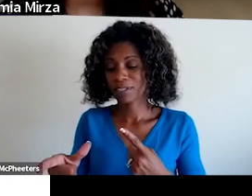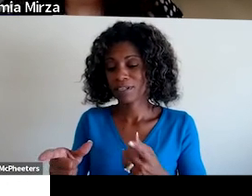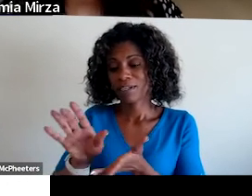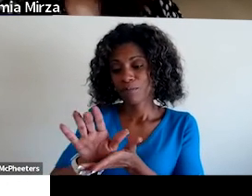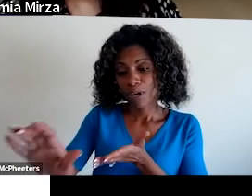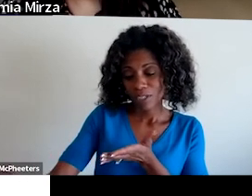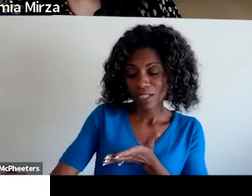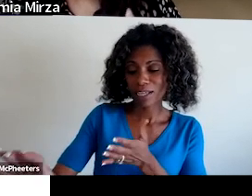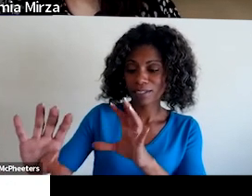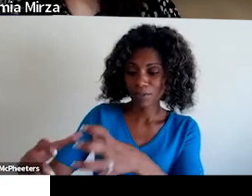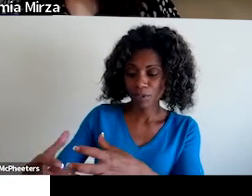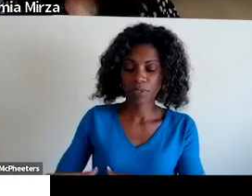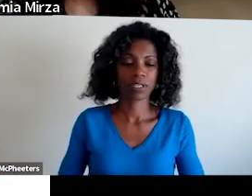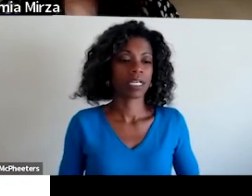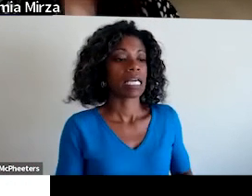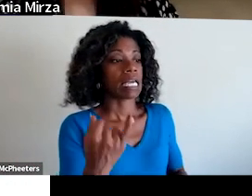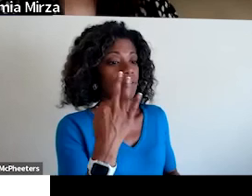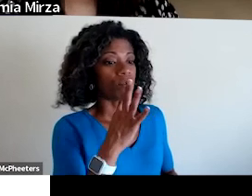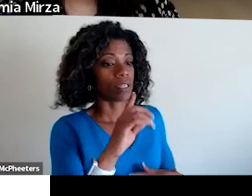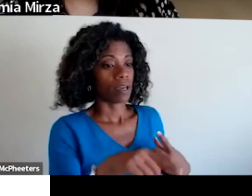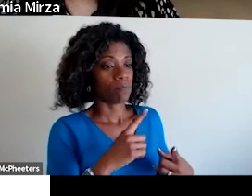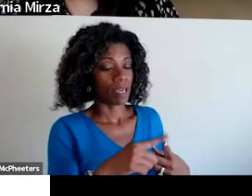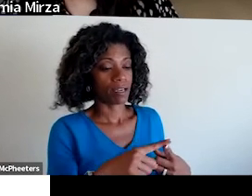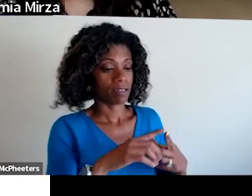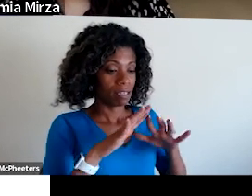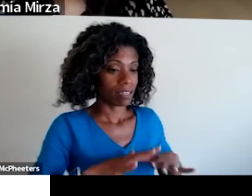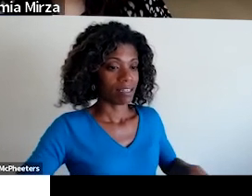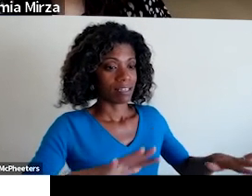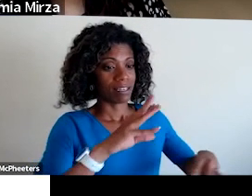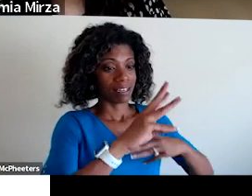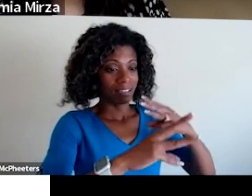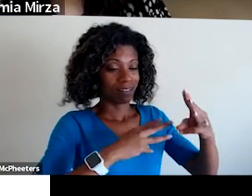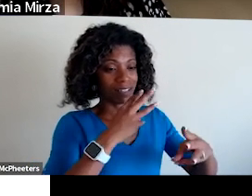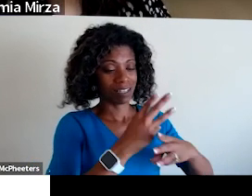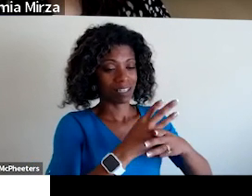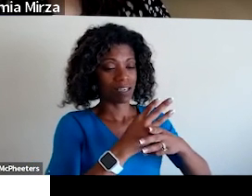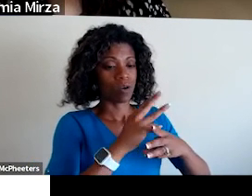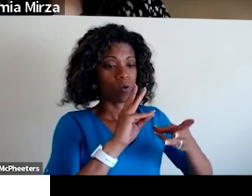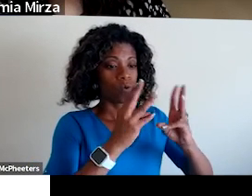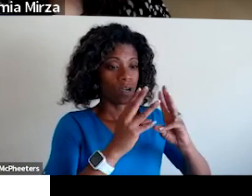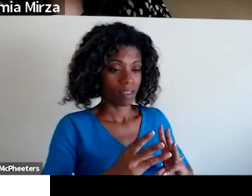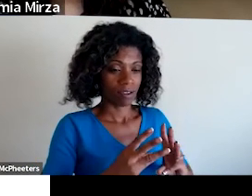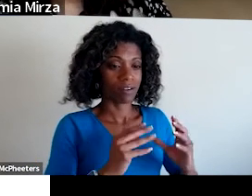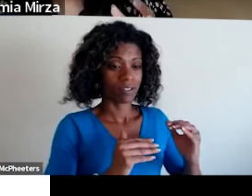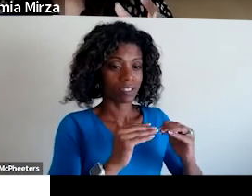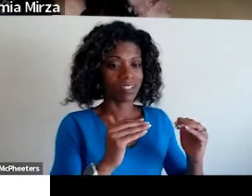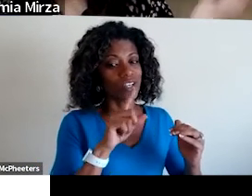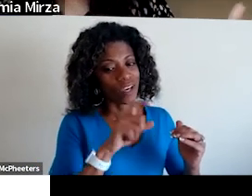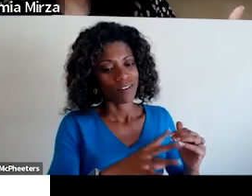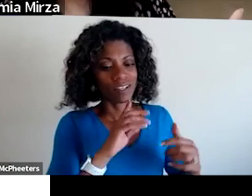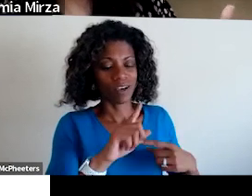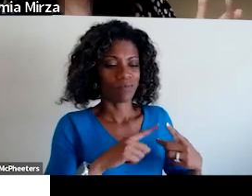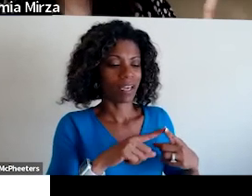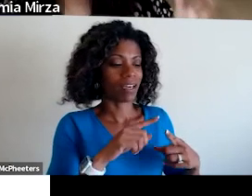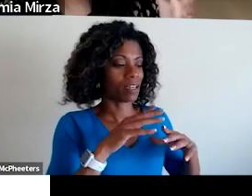climate justice, you can't really do that without addressing the environmental needs and impact of the most vulnerable populations.